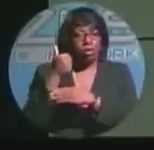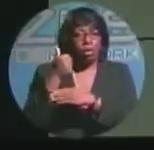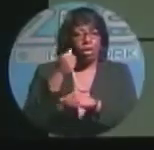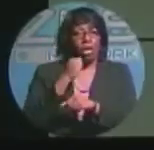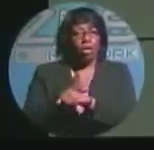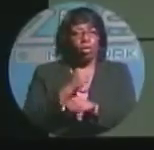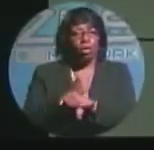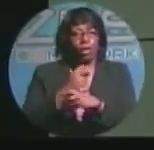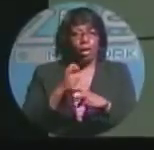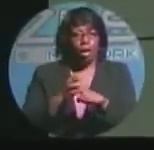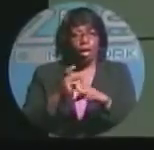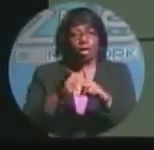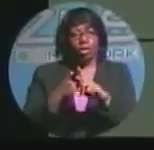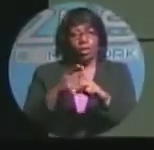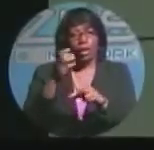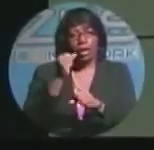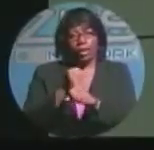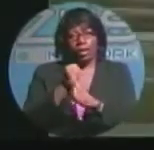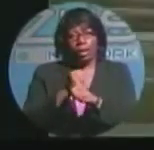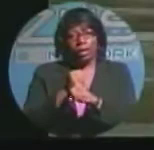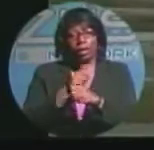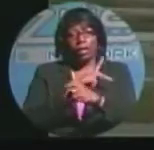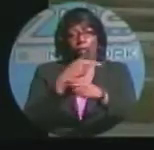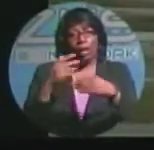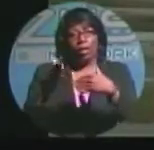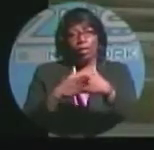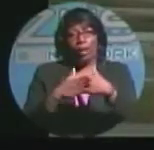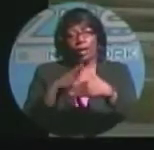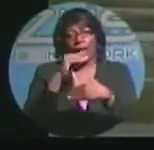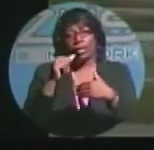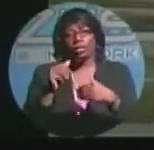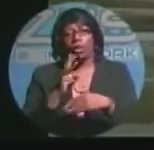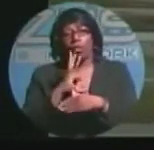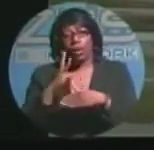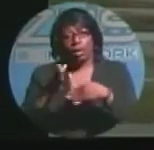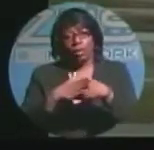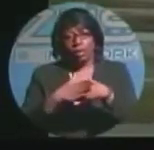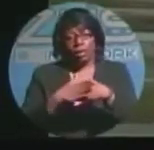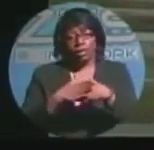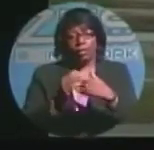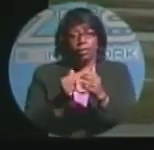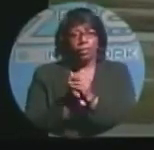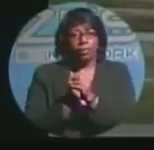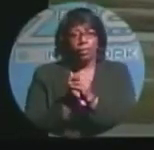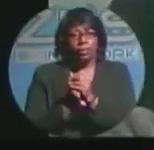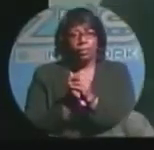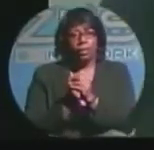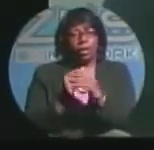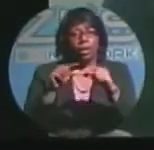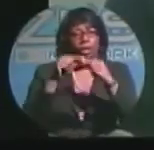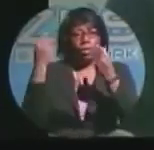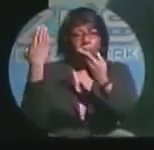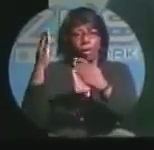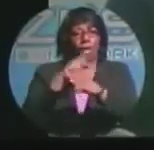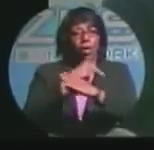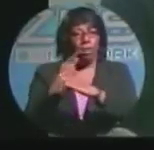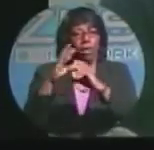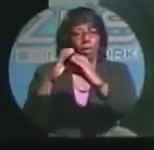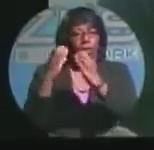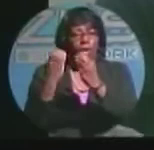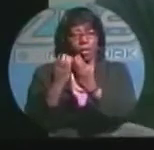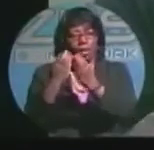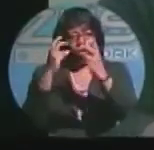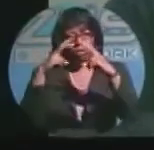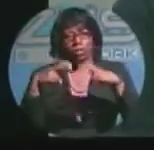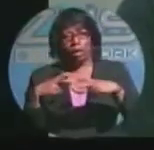working feverishly to restore electricity and water supply to the island. The Grand Bahama Power Company is also assessing the extent